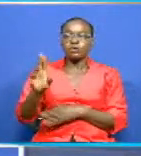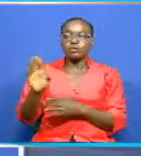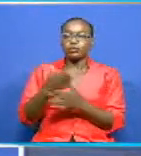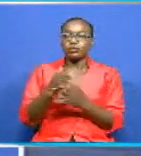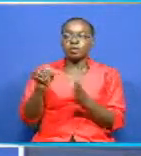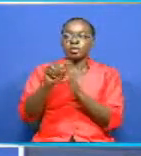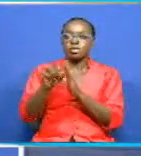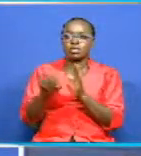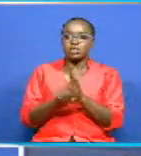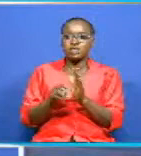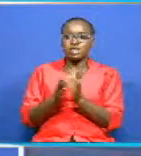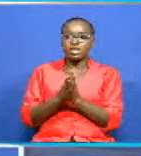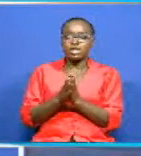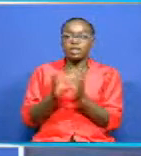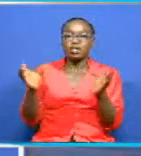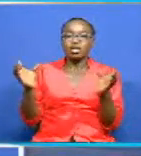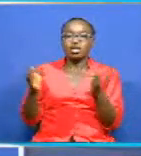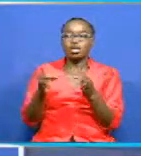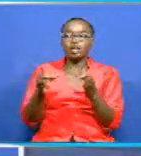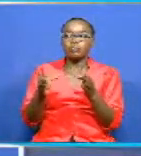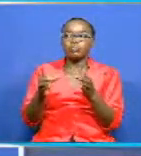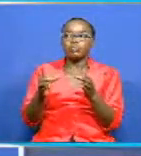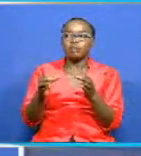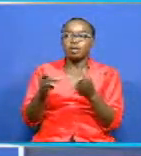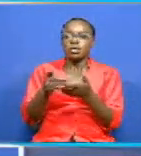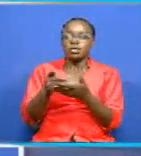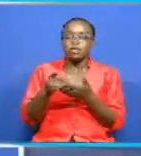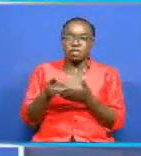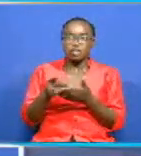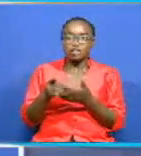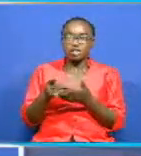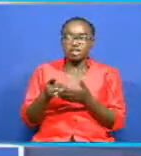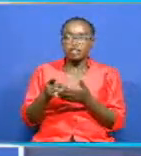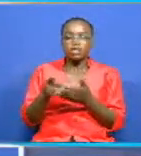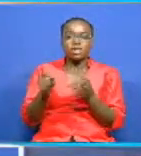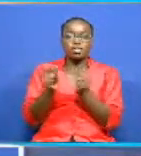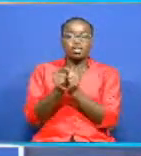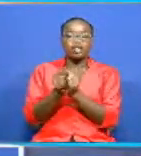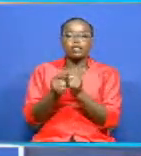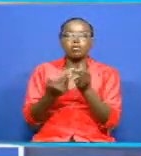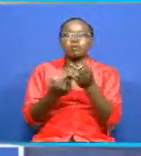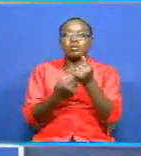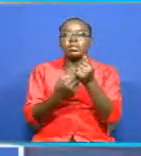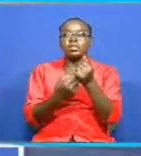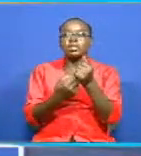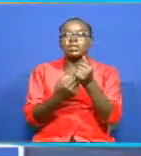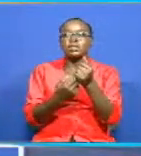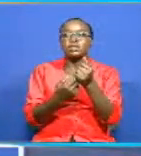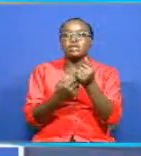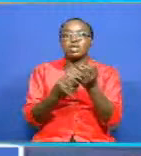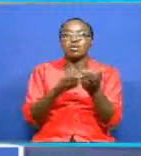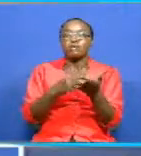state and the Paris Club. The debt owed to 10 bilateral partners